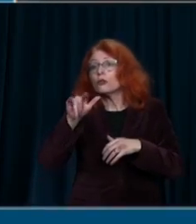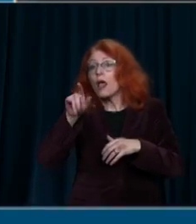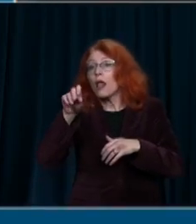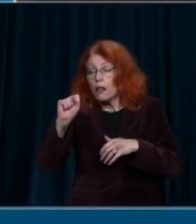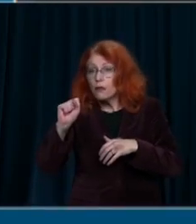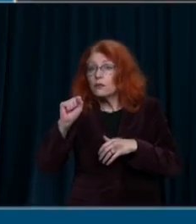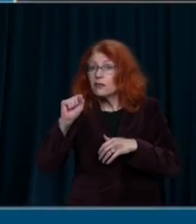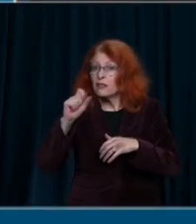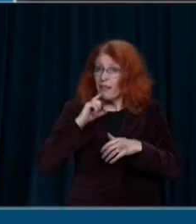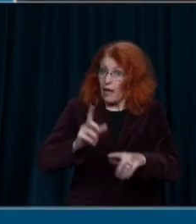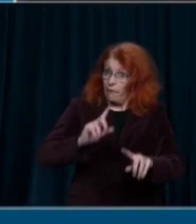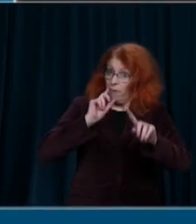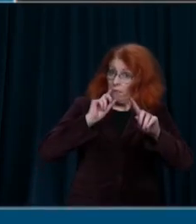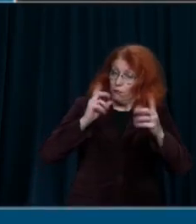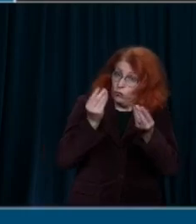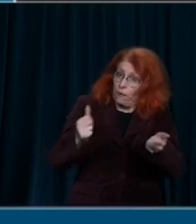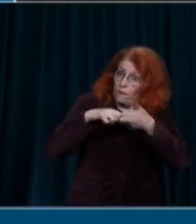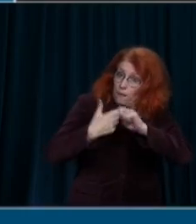Affordable housing.